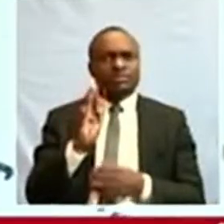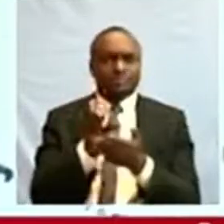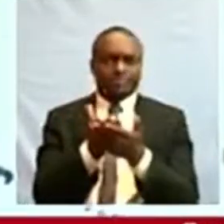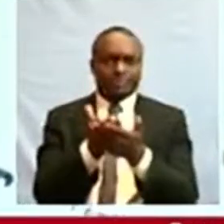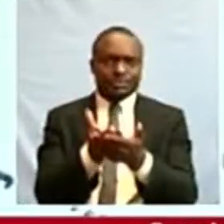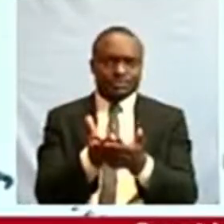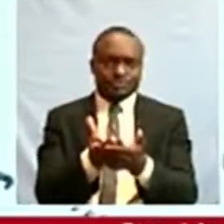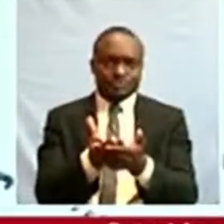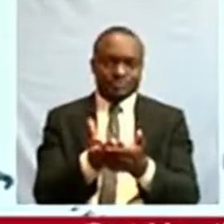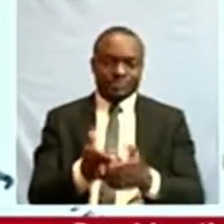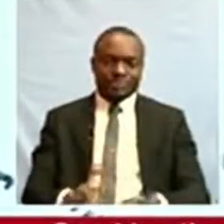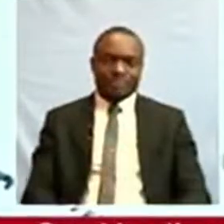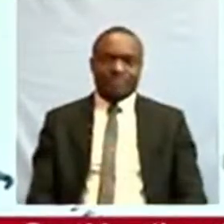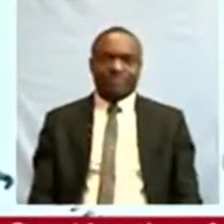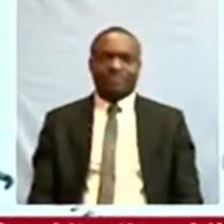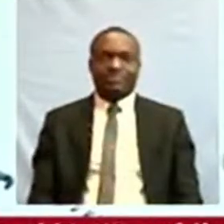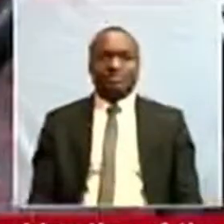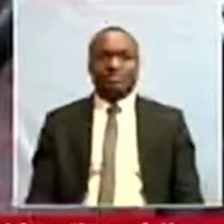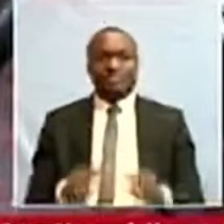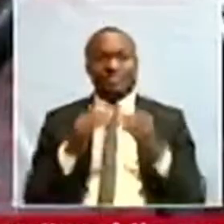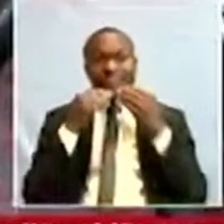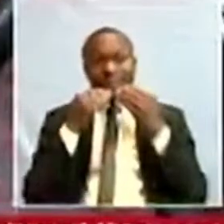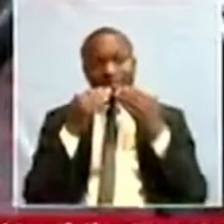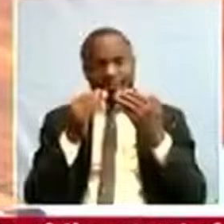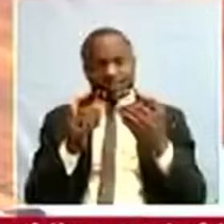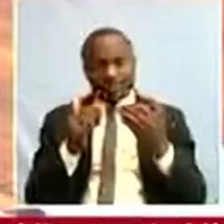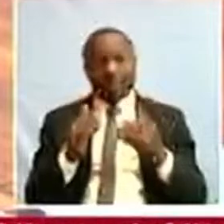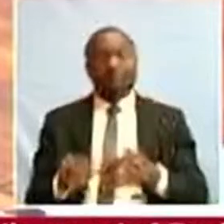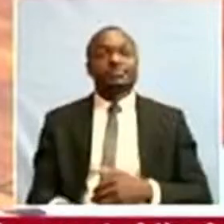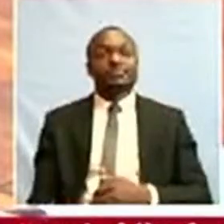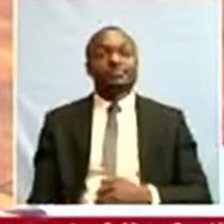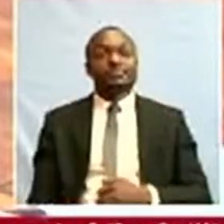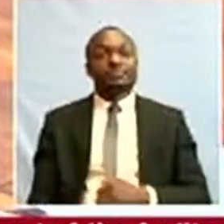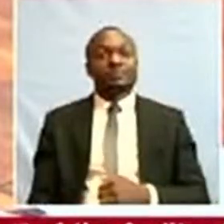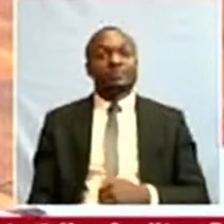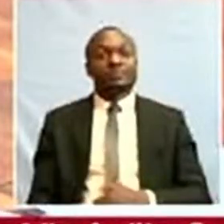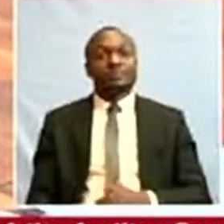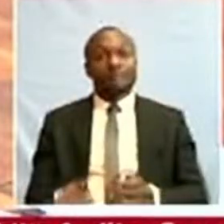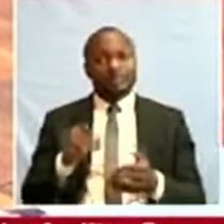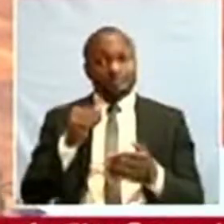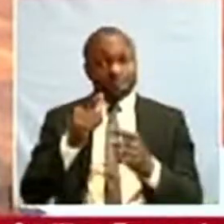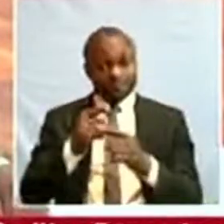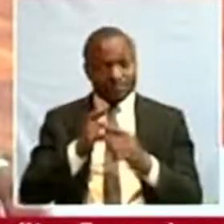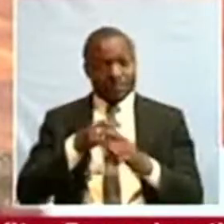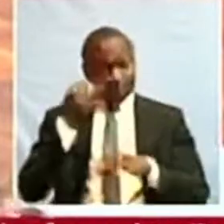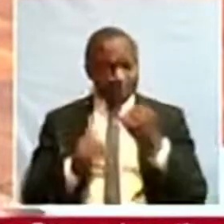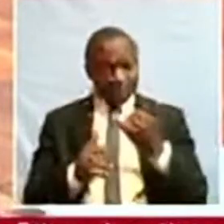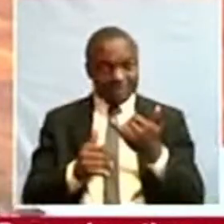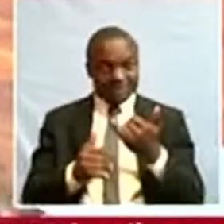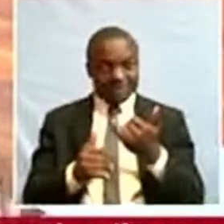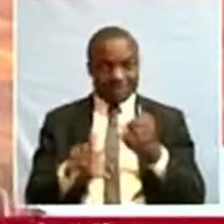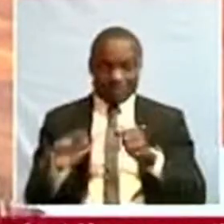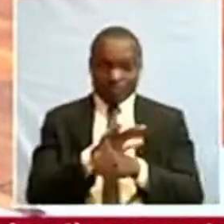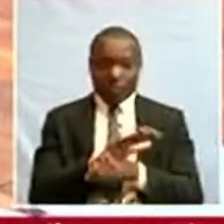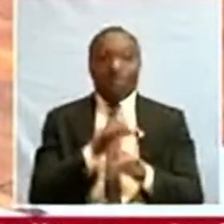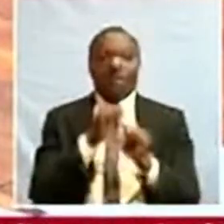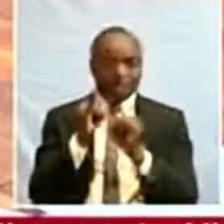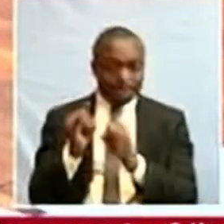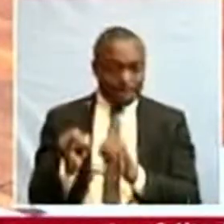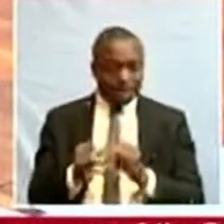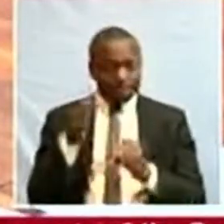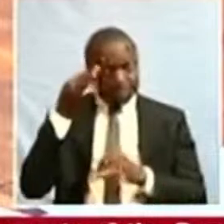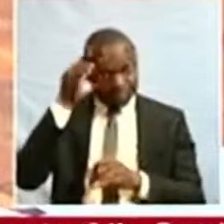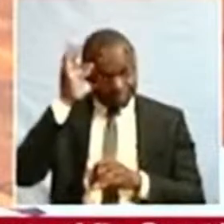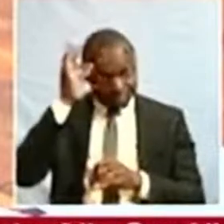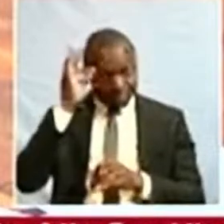submit. Thank you. So is this month end full implementation? We take